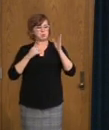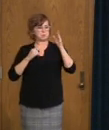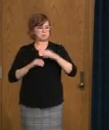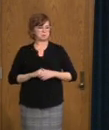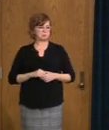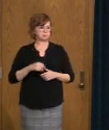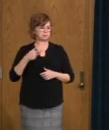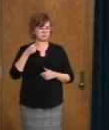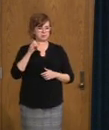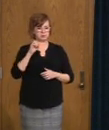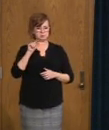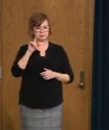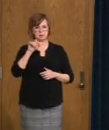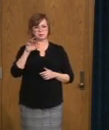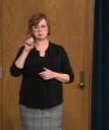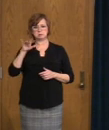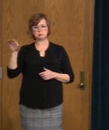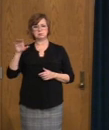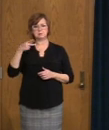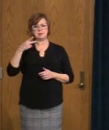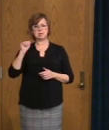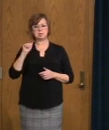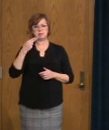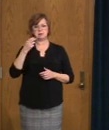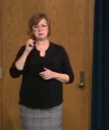We have Peter Lazinski with the PA Herald.